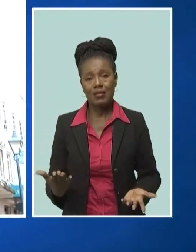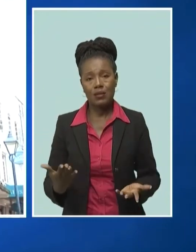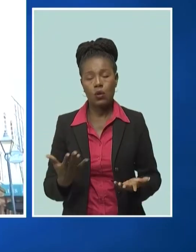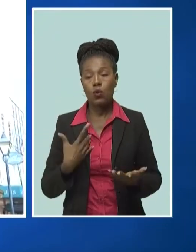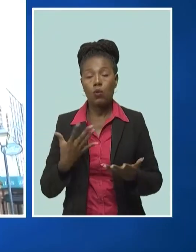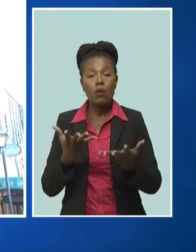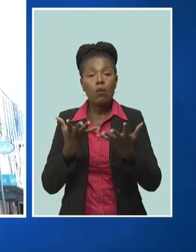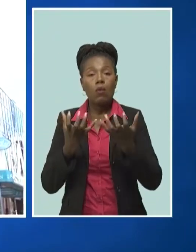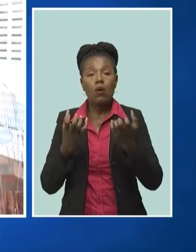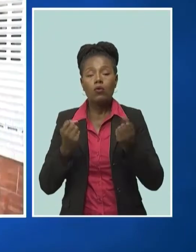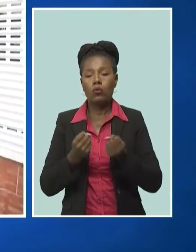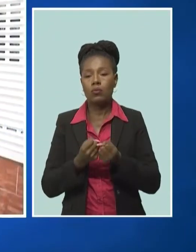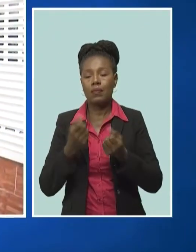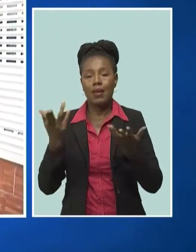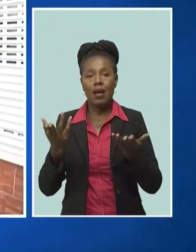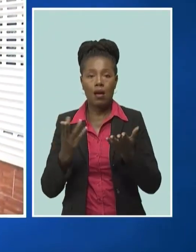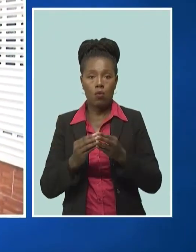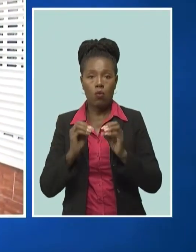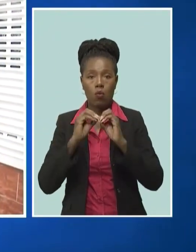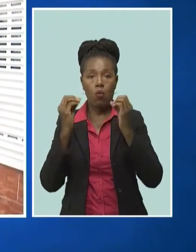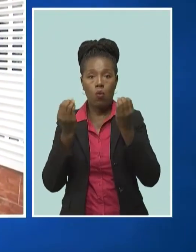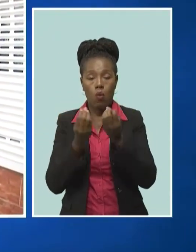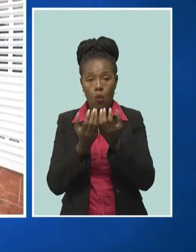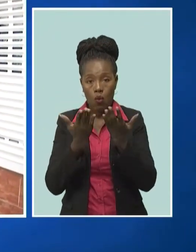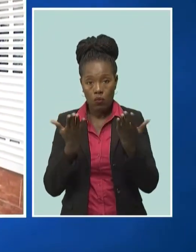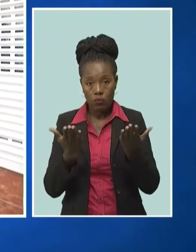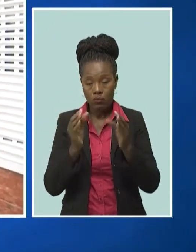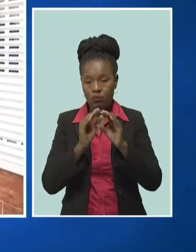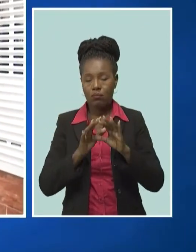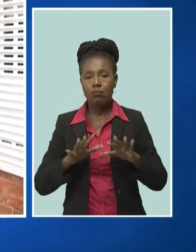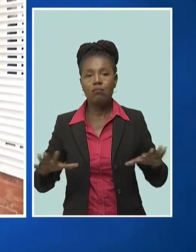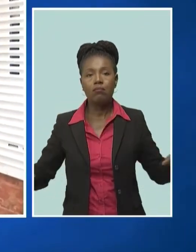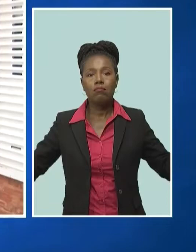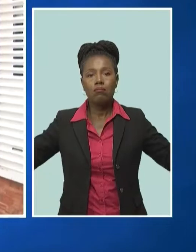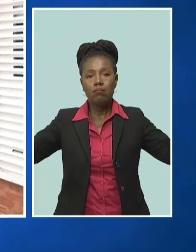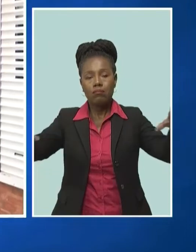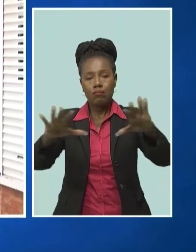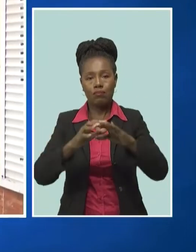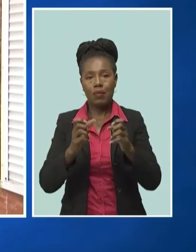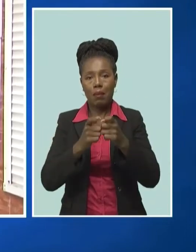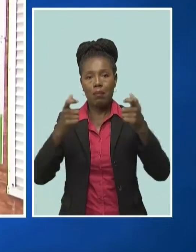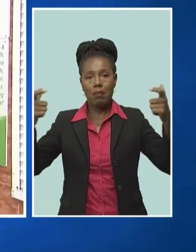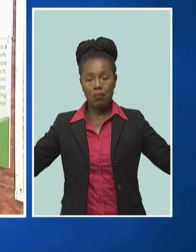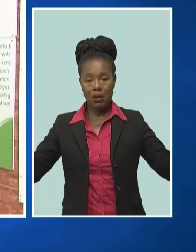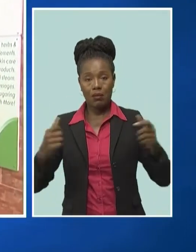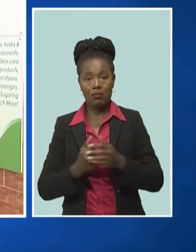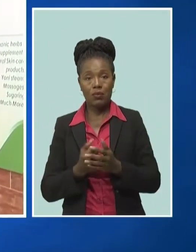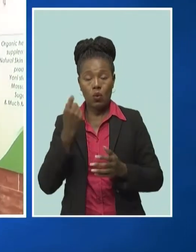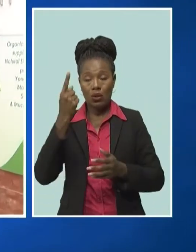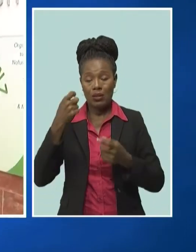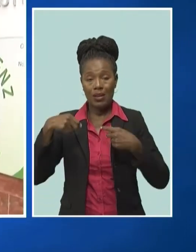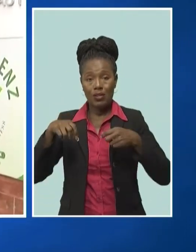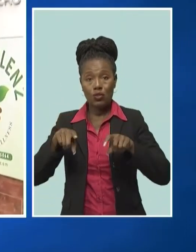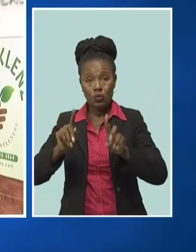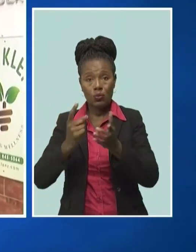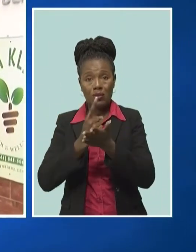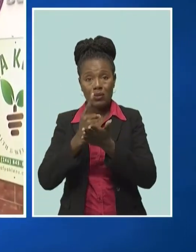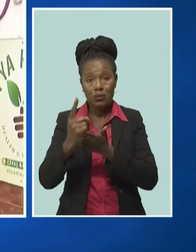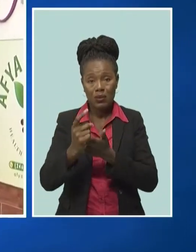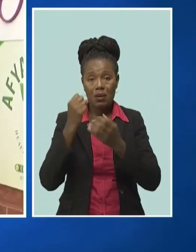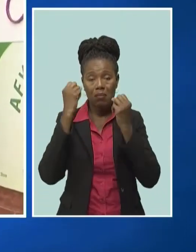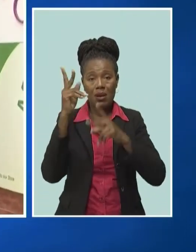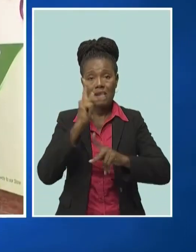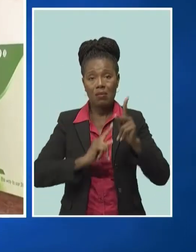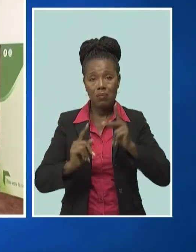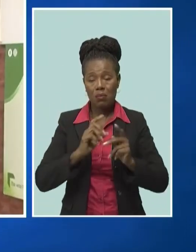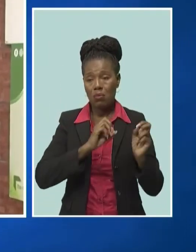like to extend, because our space is small. So during the week, we have to turn away people, a lot of people. So if we